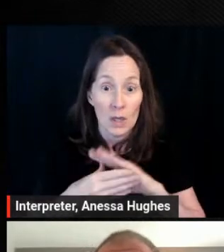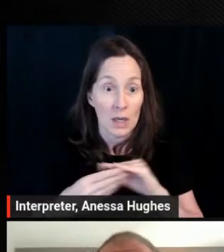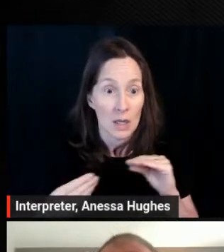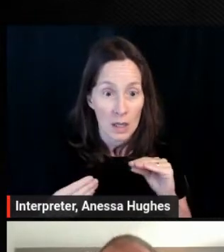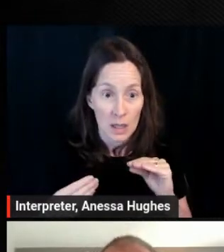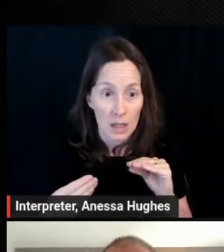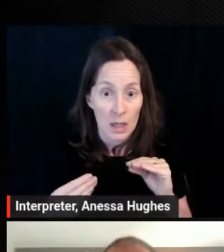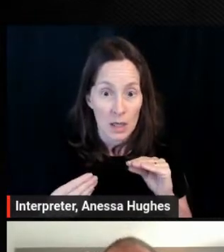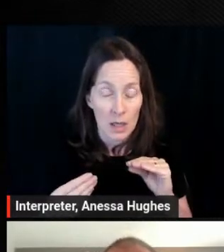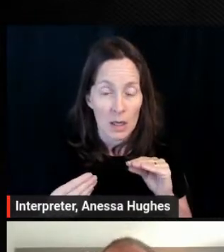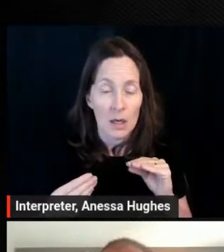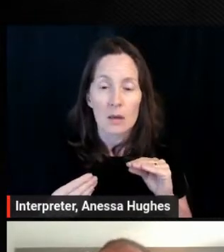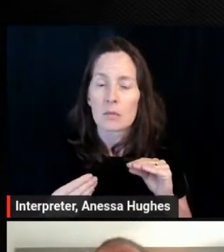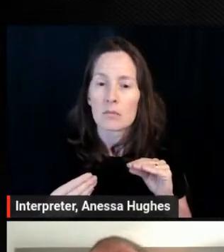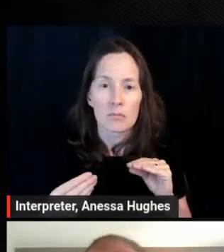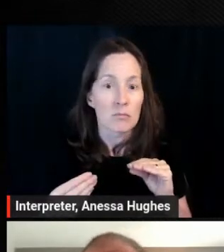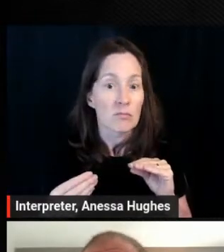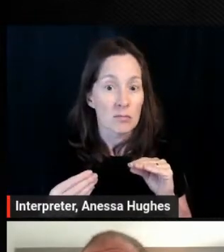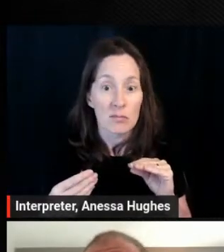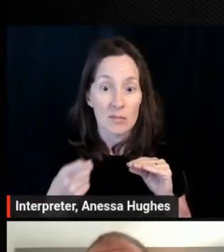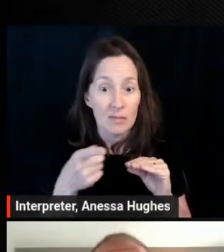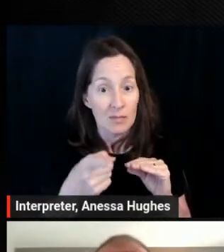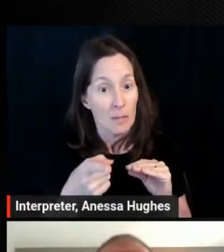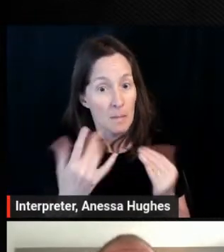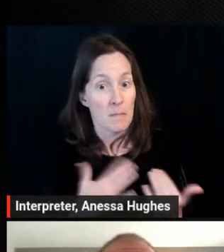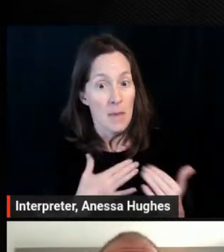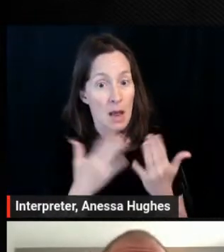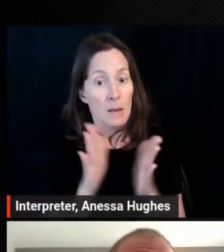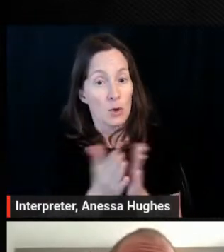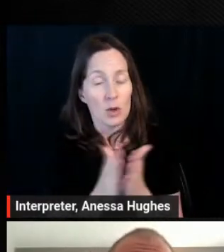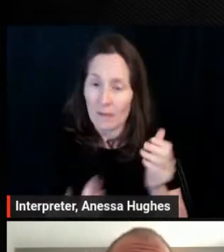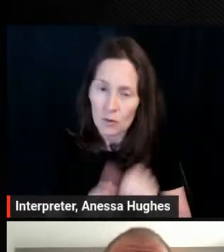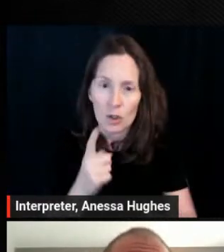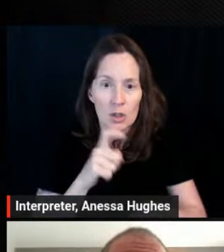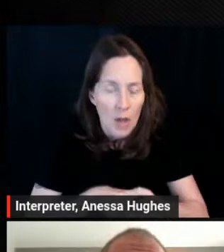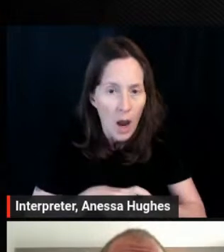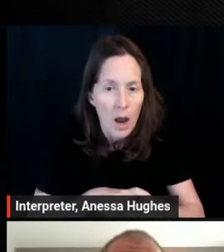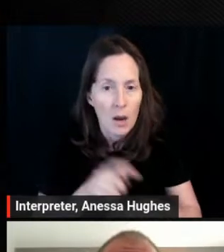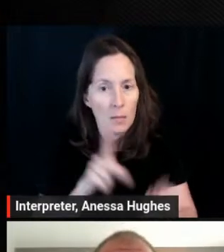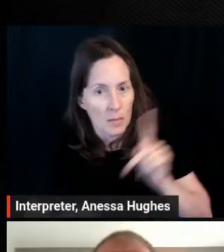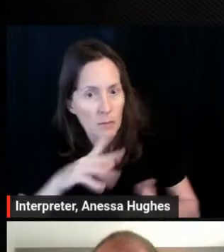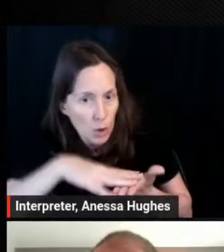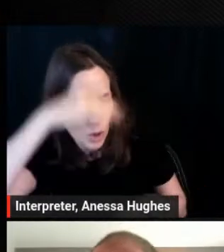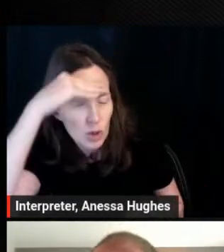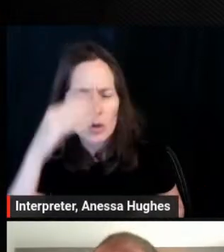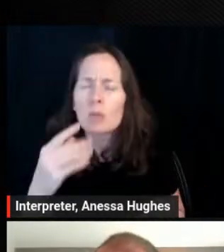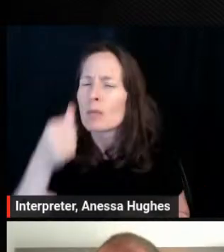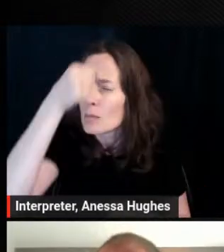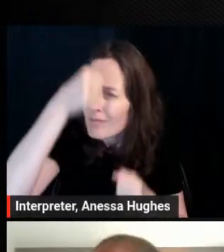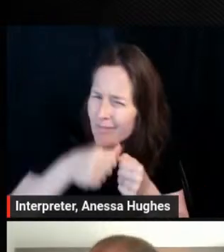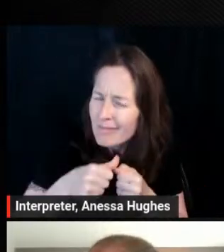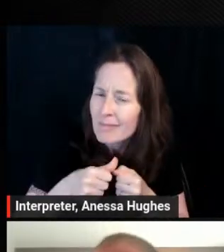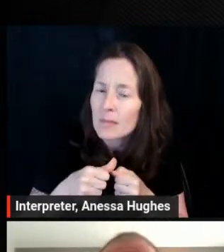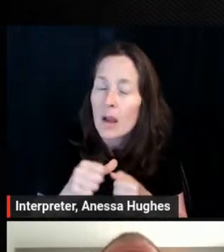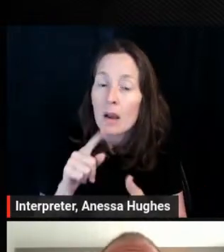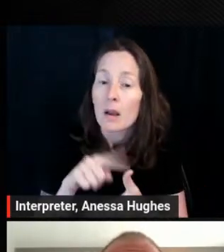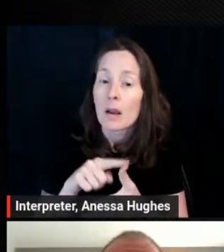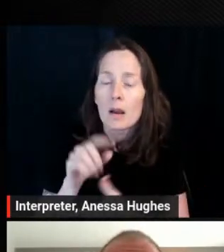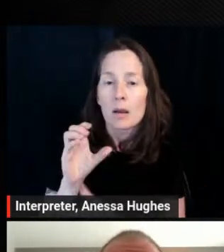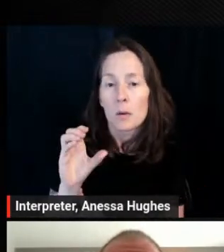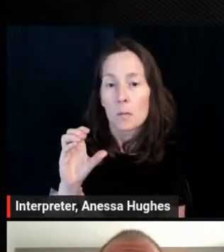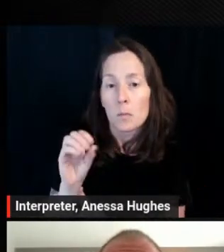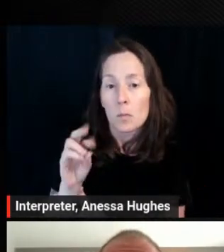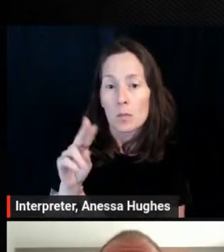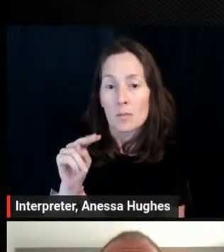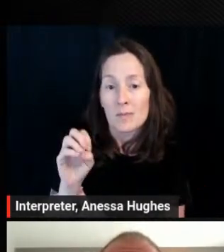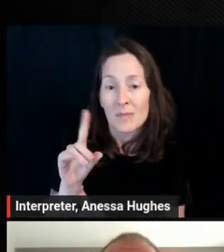told. And I think for understandable reasons. Remember, Cornelius was a child at the time. He came from a